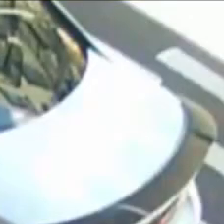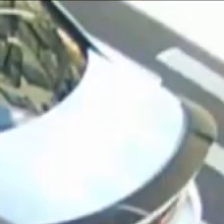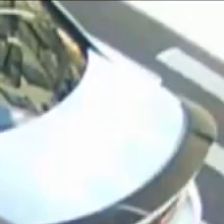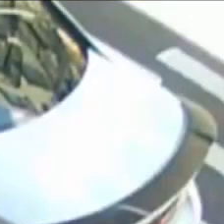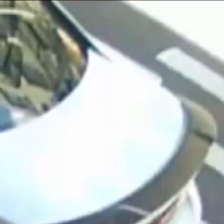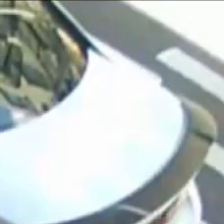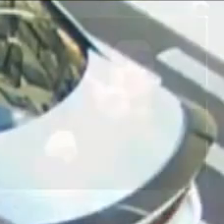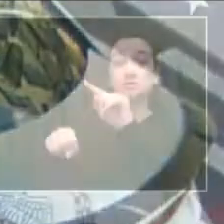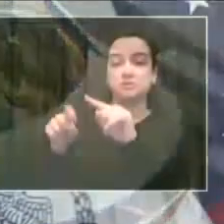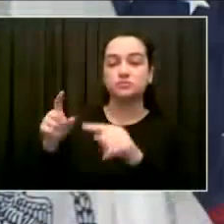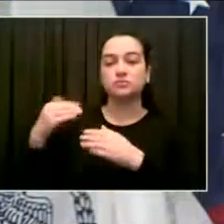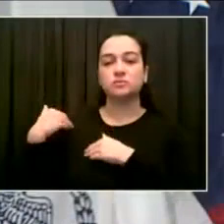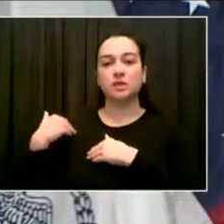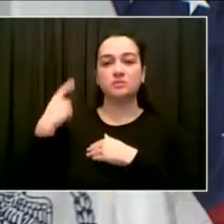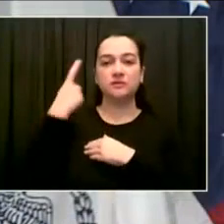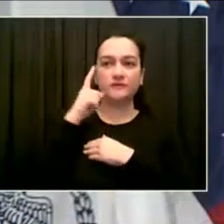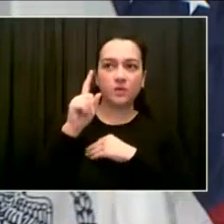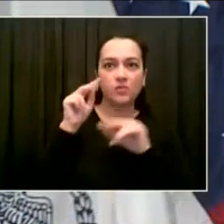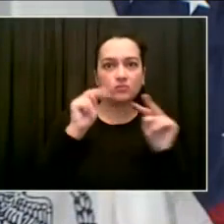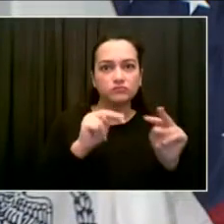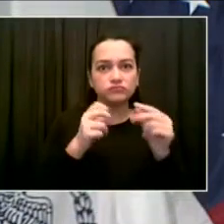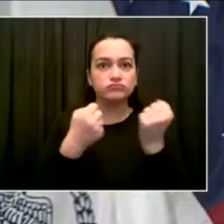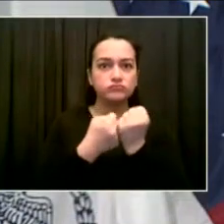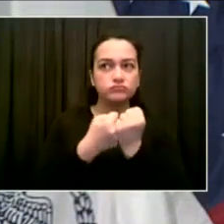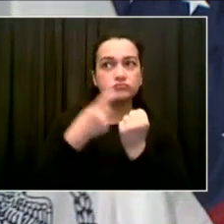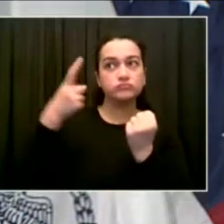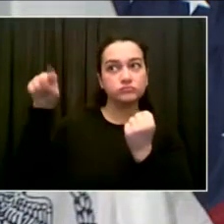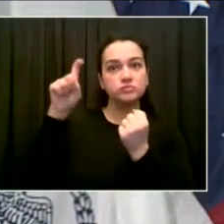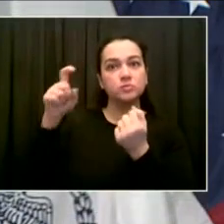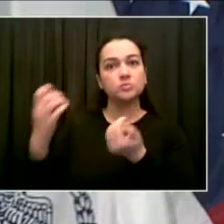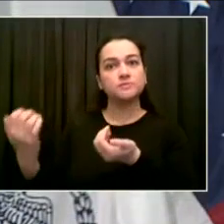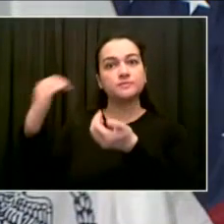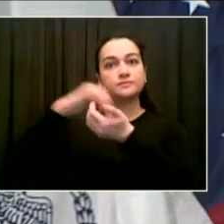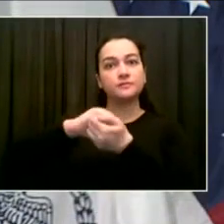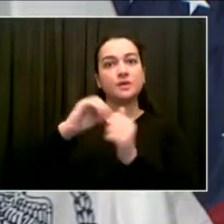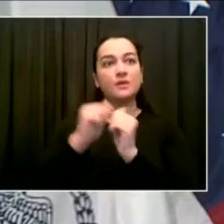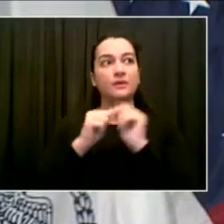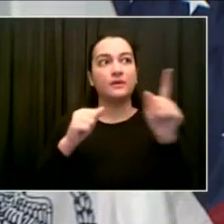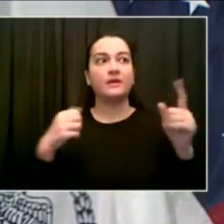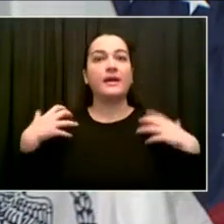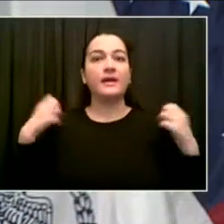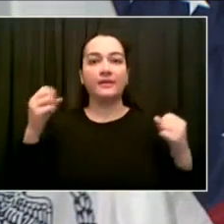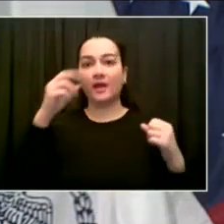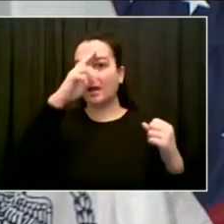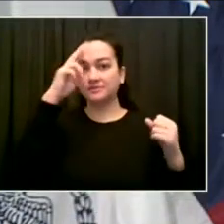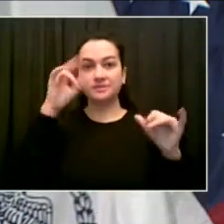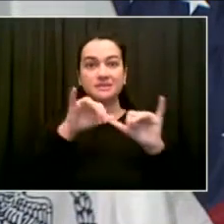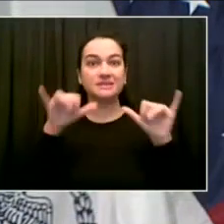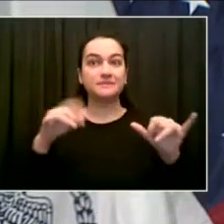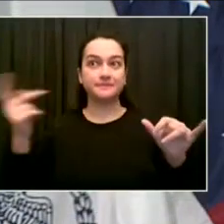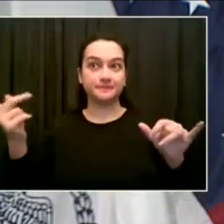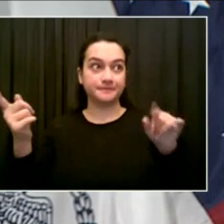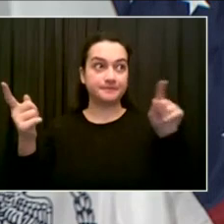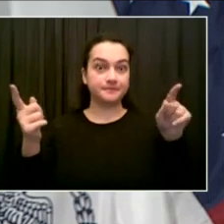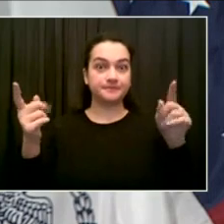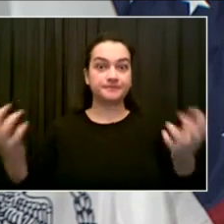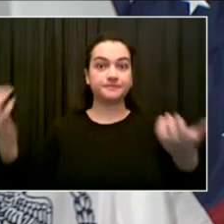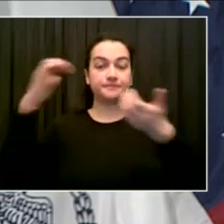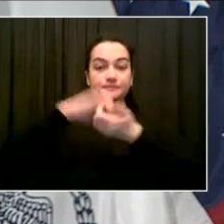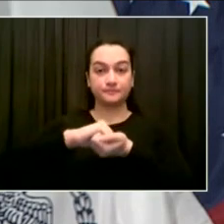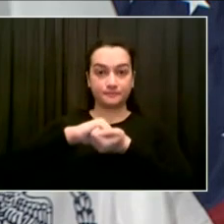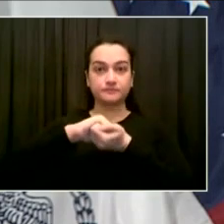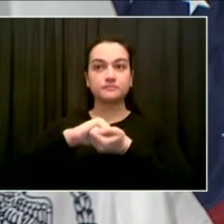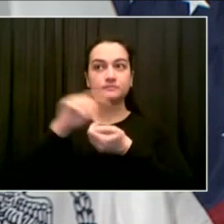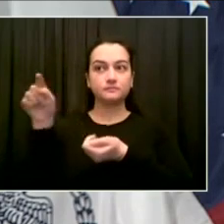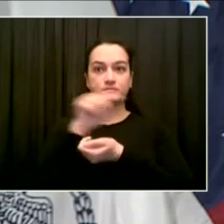the city is doing about it. The lead agency is Department of Homeless Services. We are going to have all the agencies